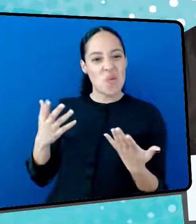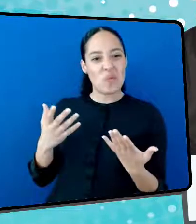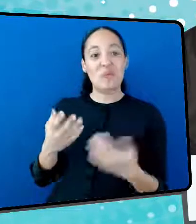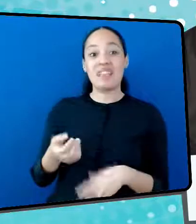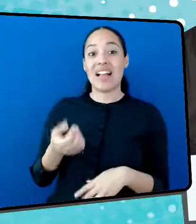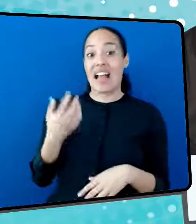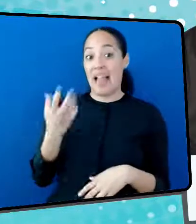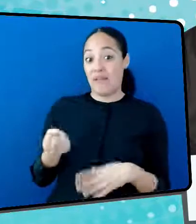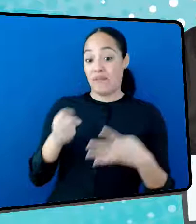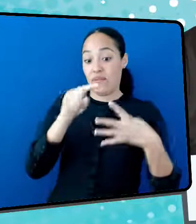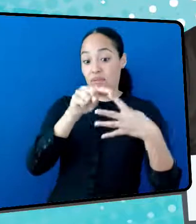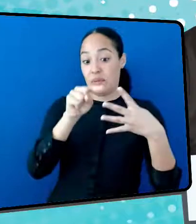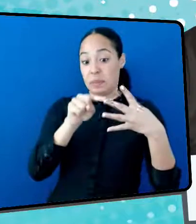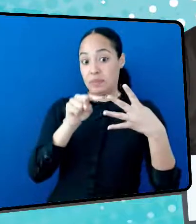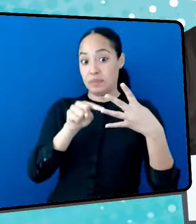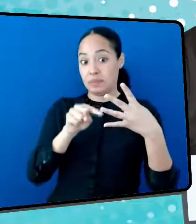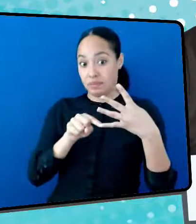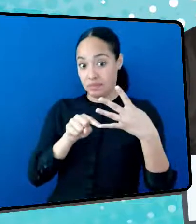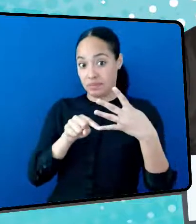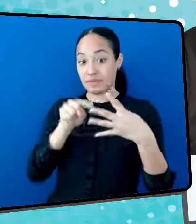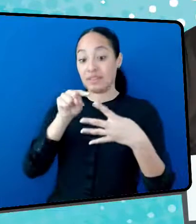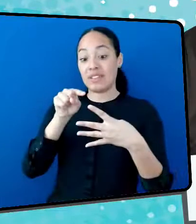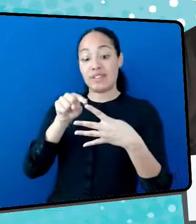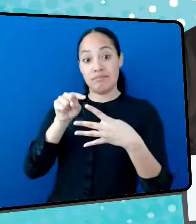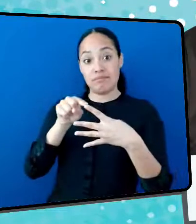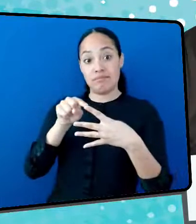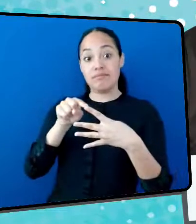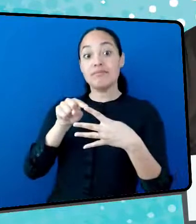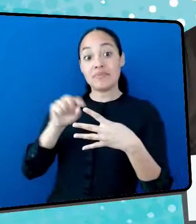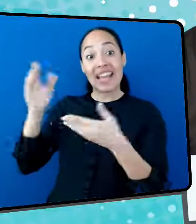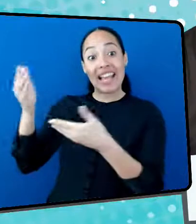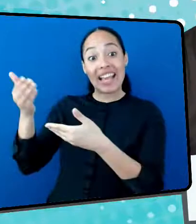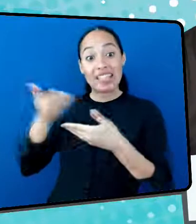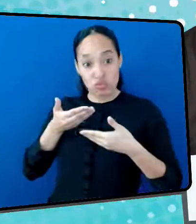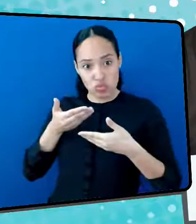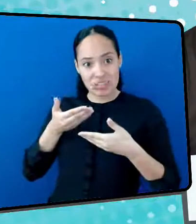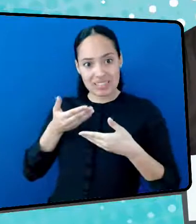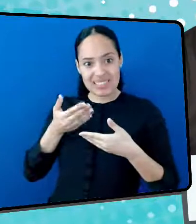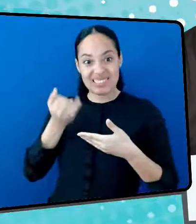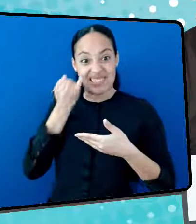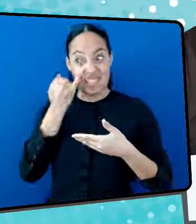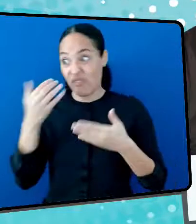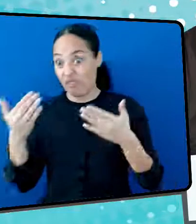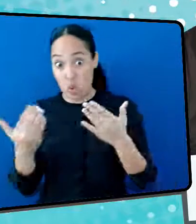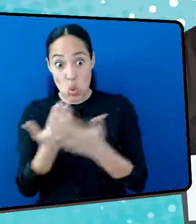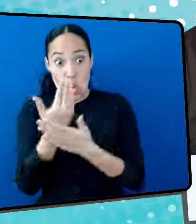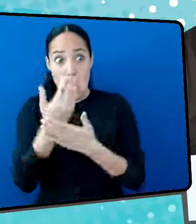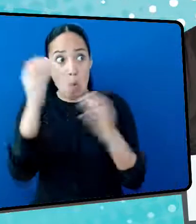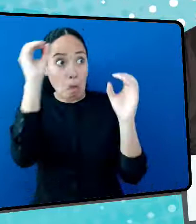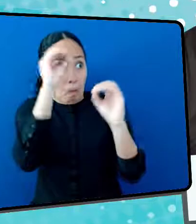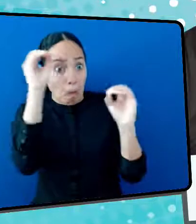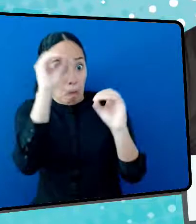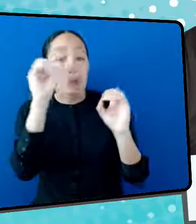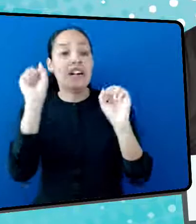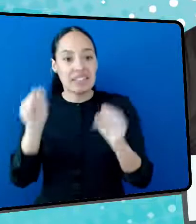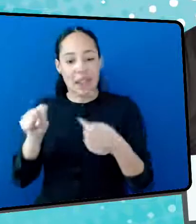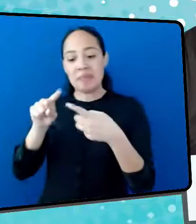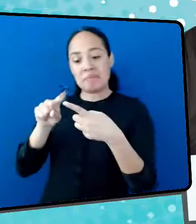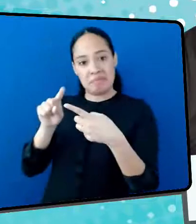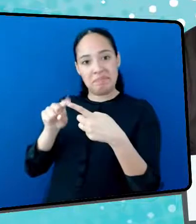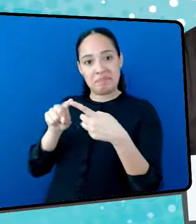got Introduction to, so if you're new to it, you can still get involved. How to train an ML model using Azure Machine